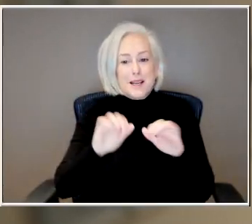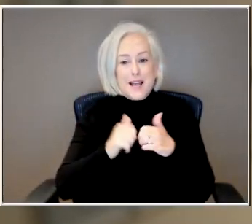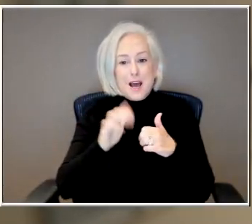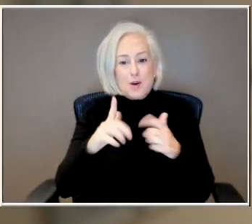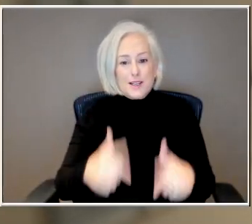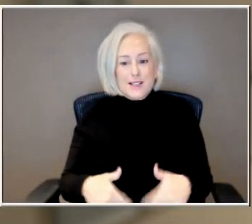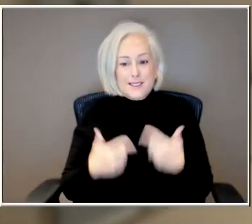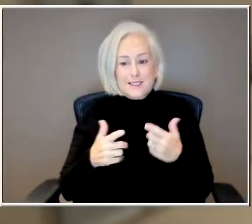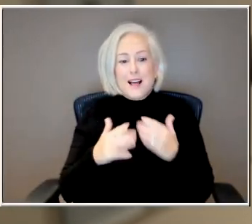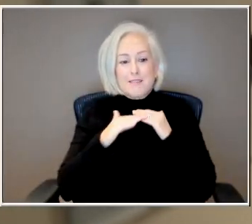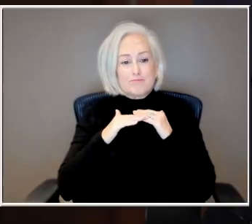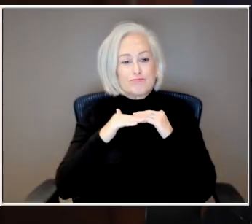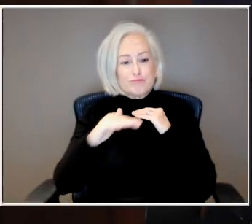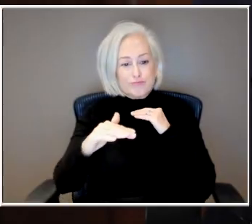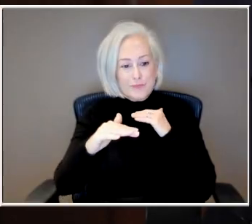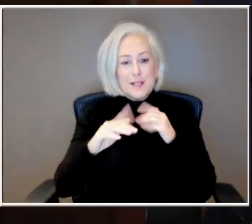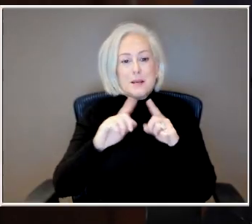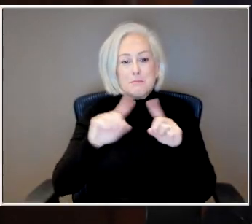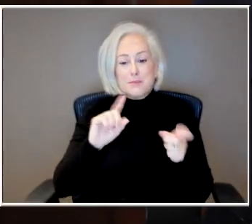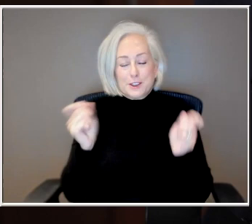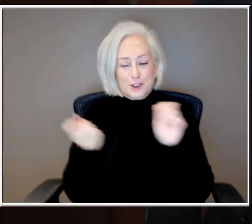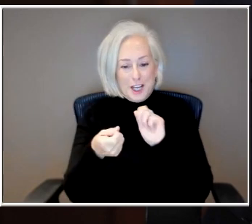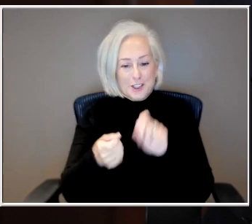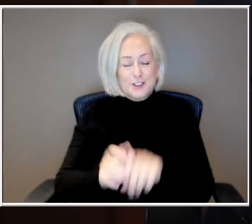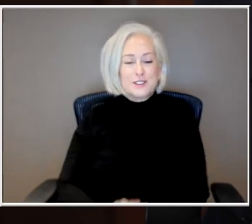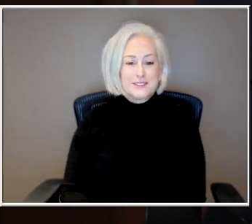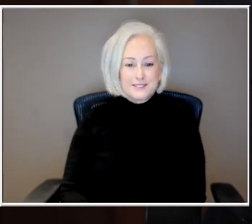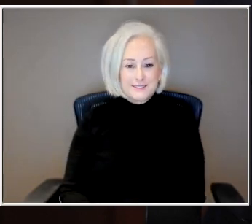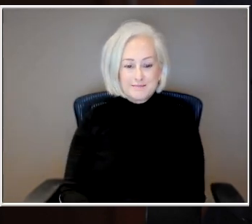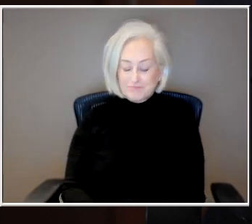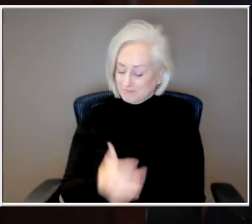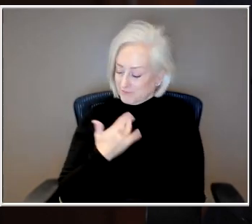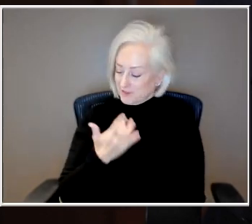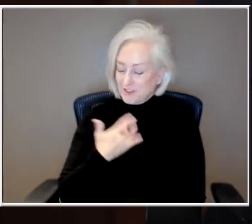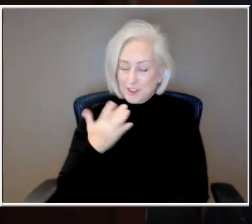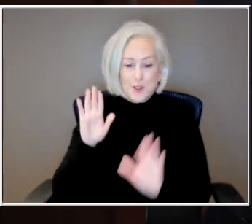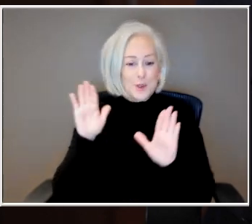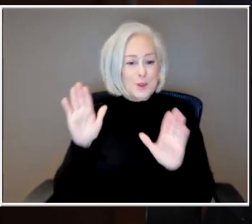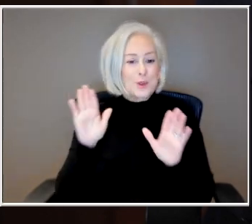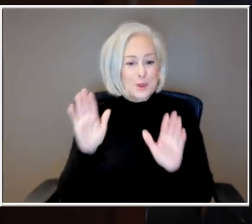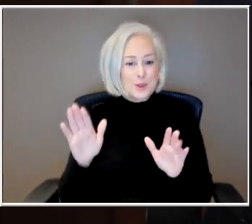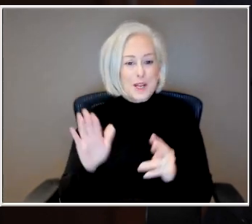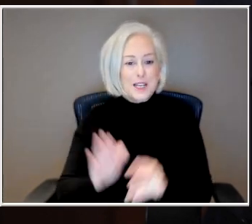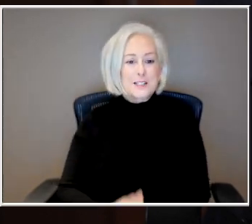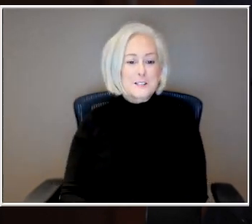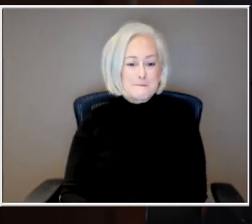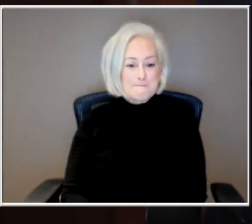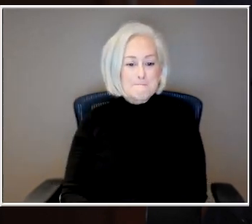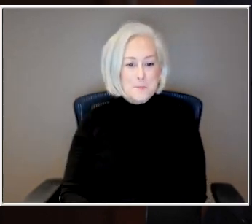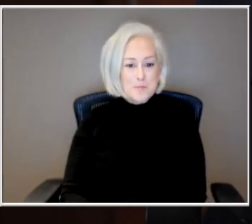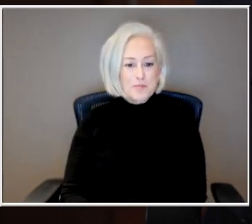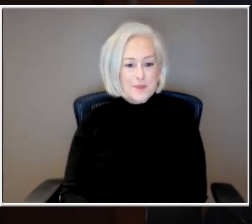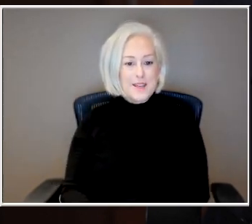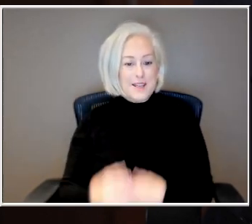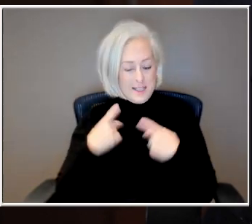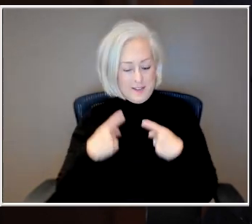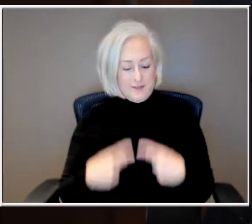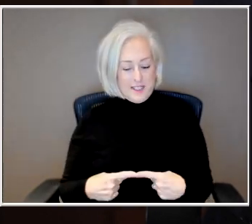same, but also changed. I feel great. I feel great. And just, physically I feel great, but